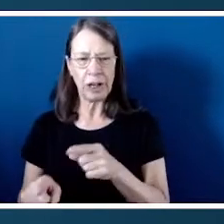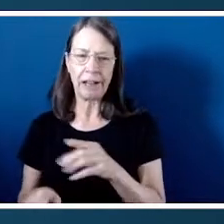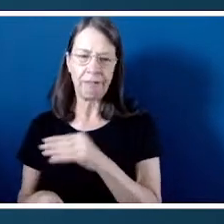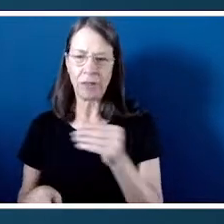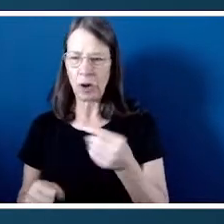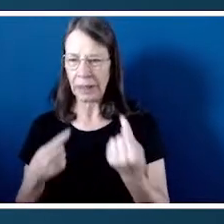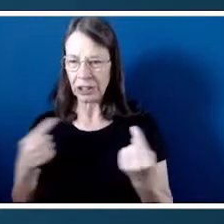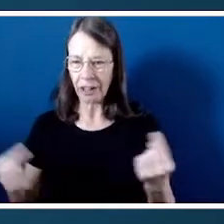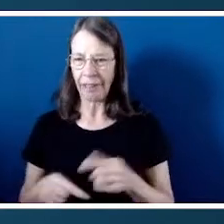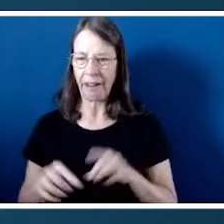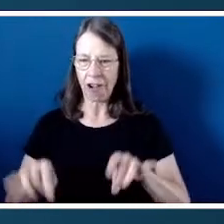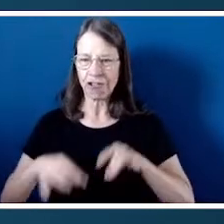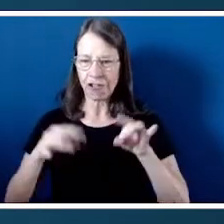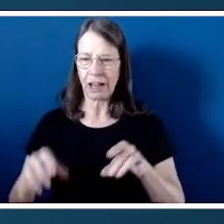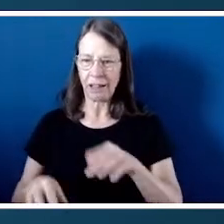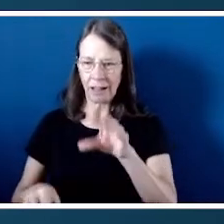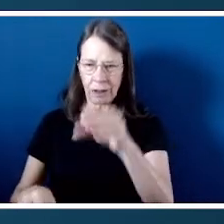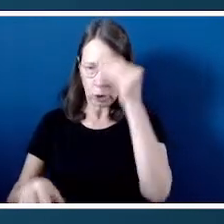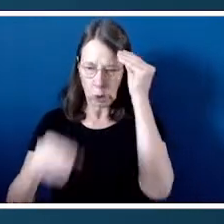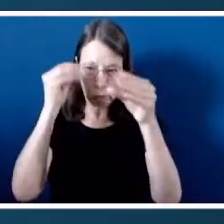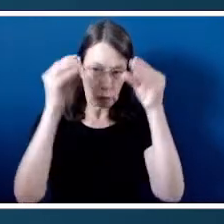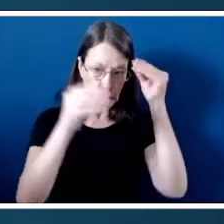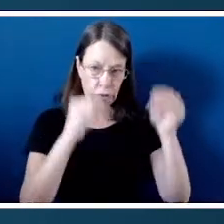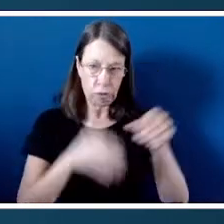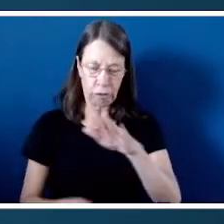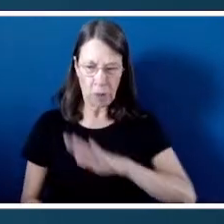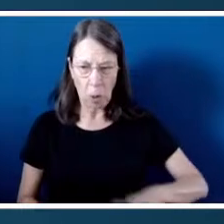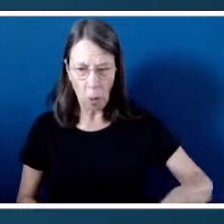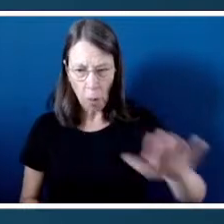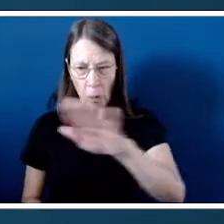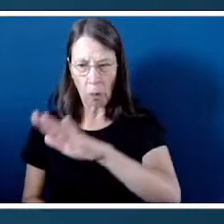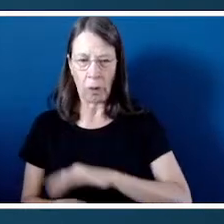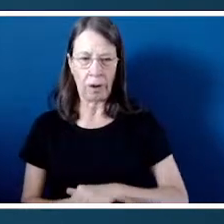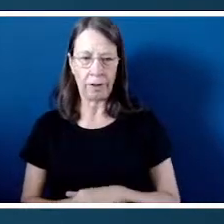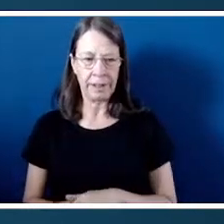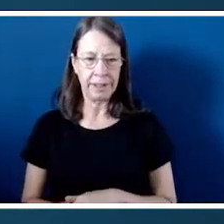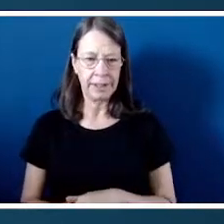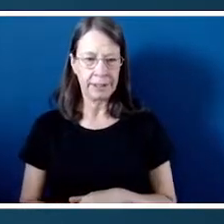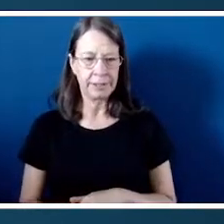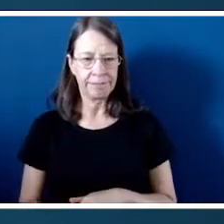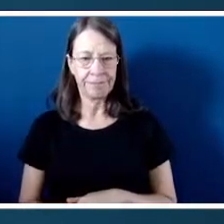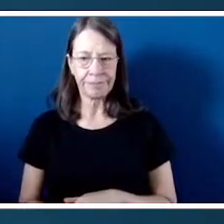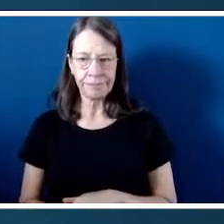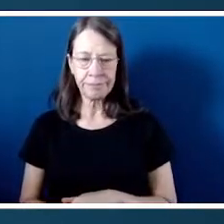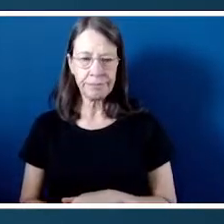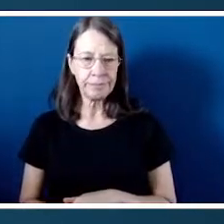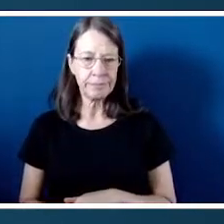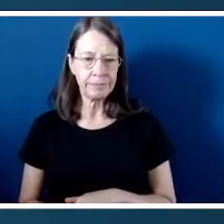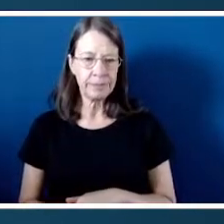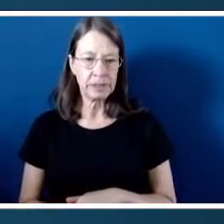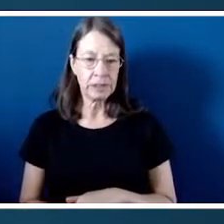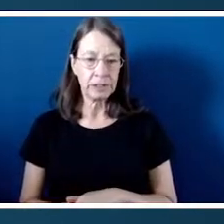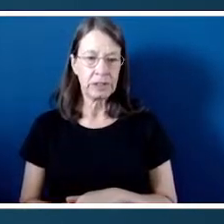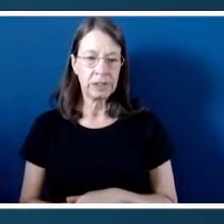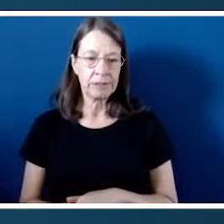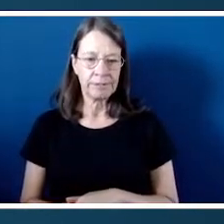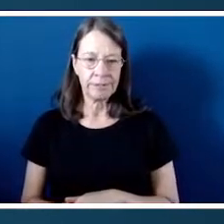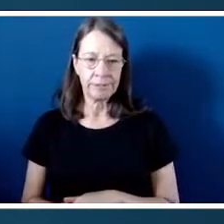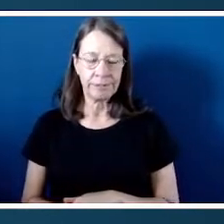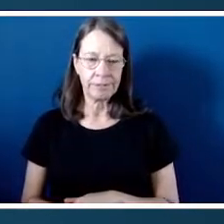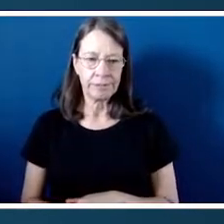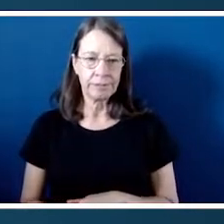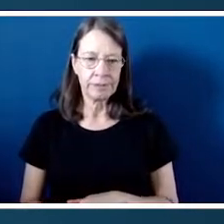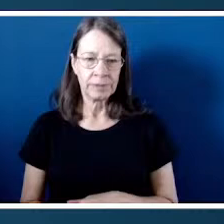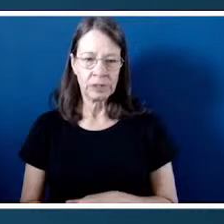region. The era where the knowledge was seated in rich and industrial countries to